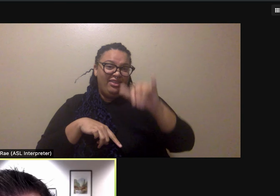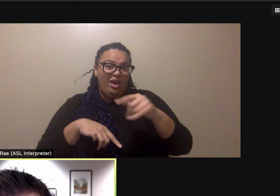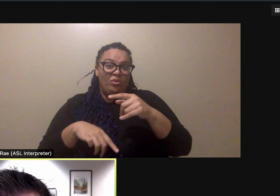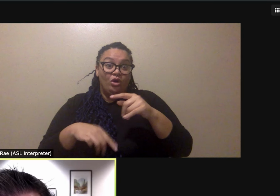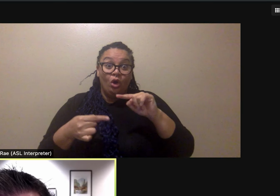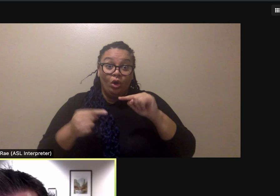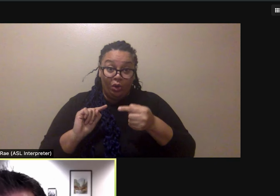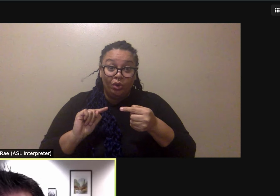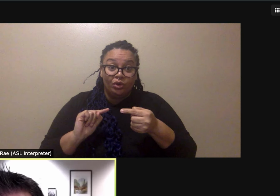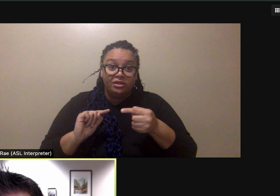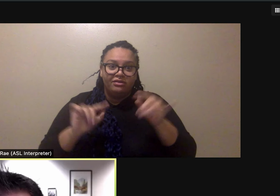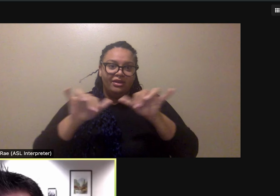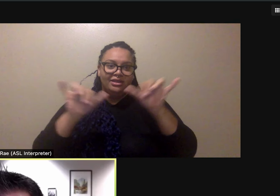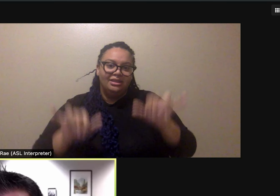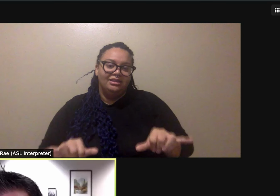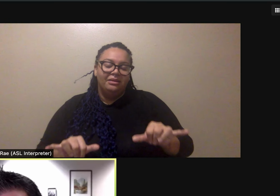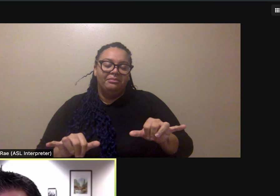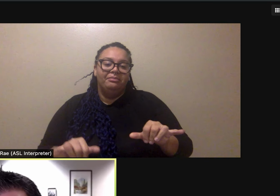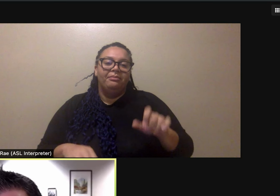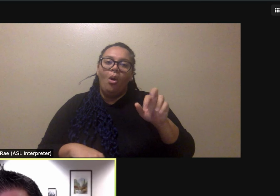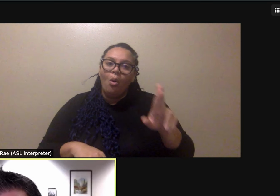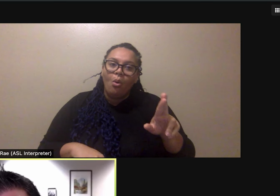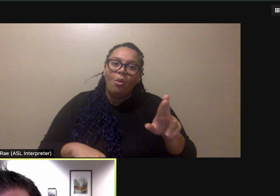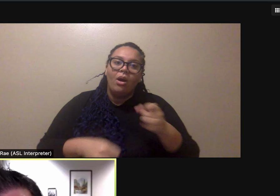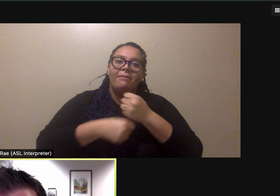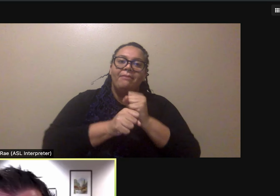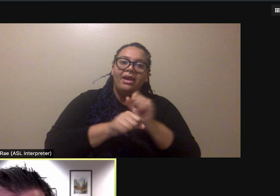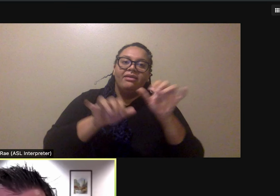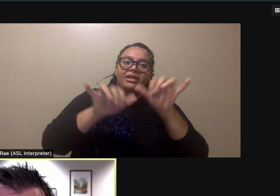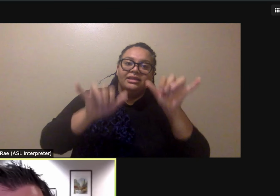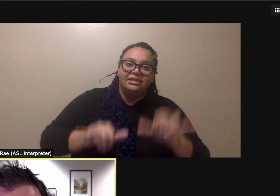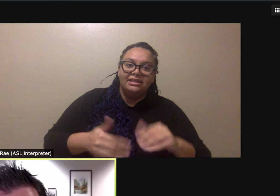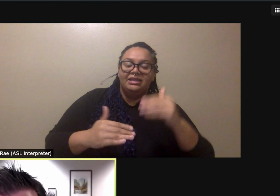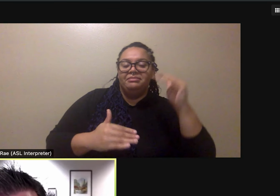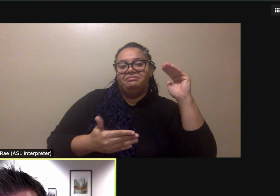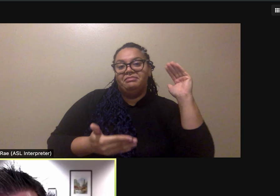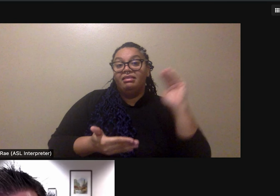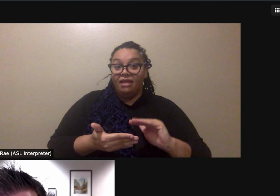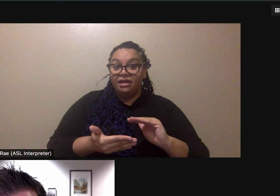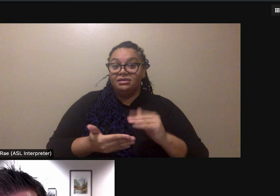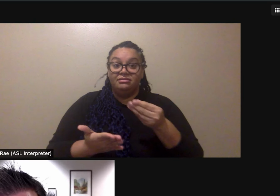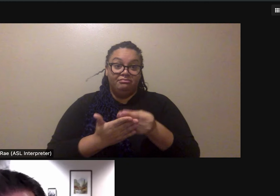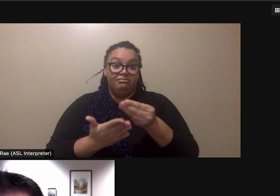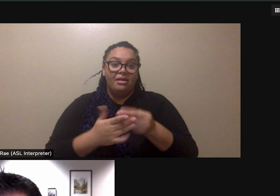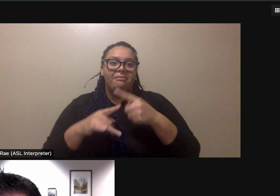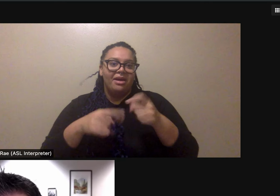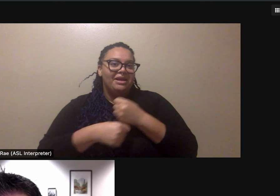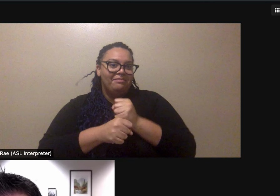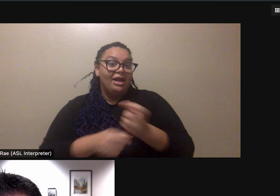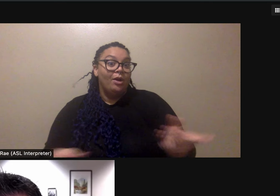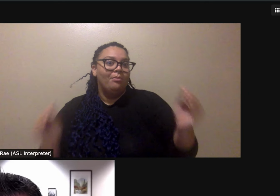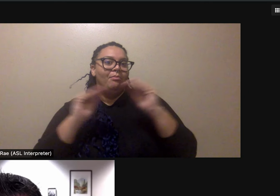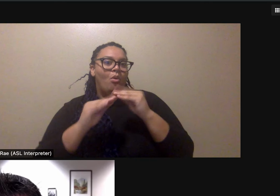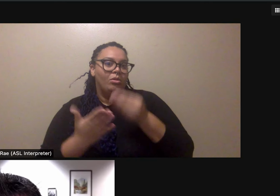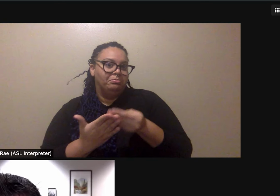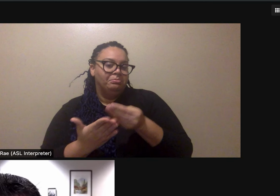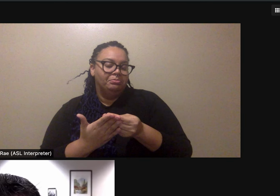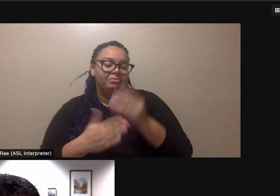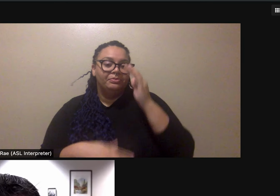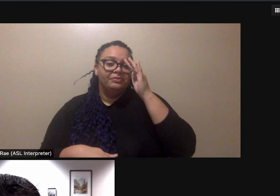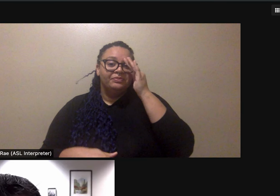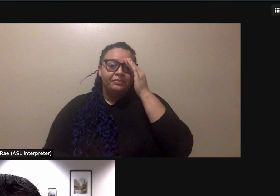hurt the system or make it less profitable, but that actually made it more profitable. Right. And that was super, as I was listening